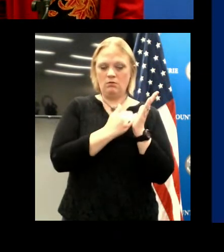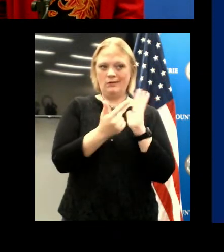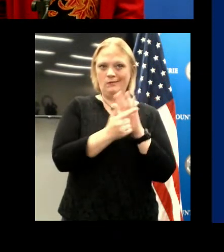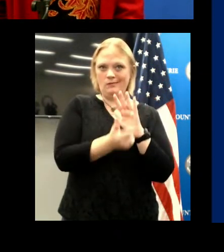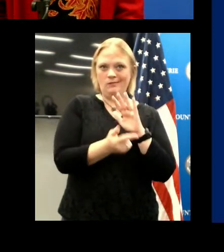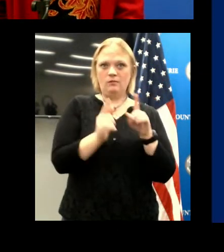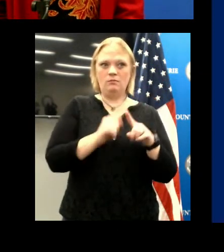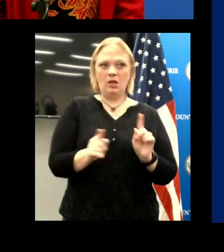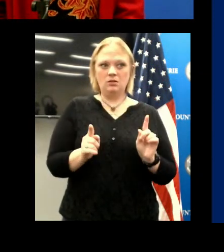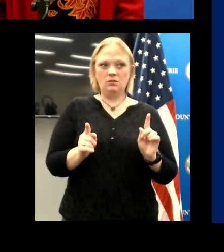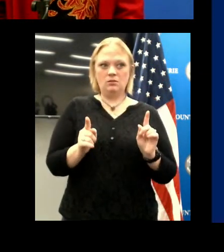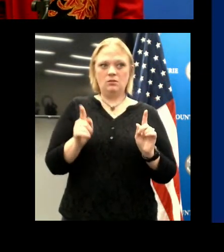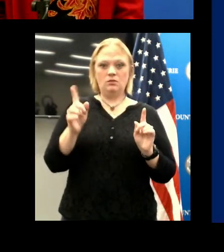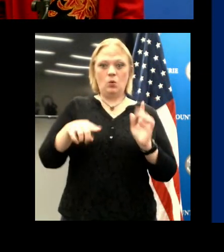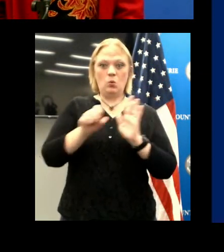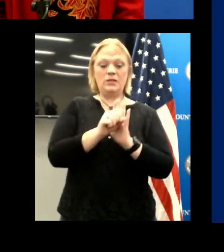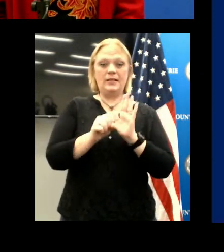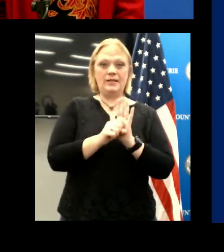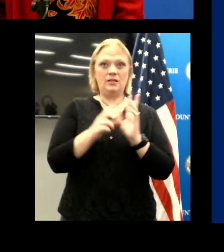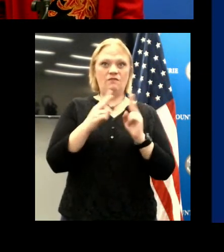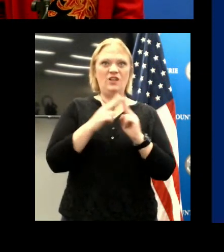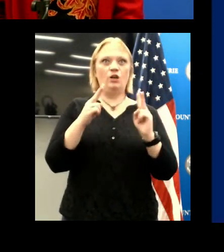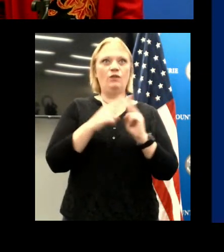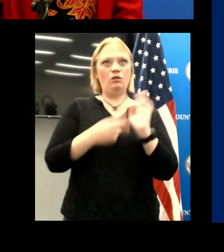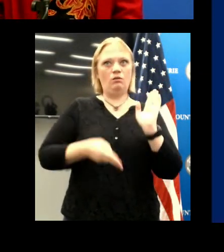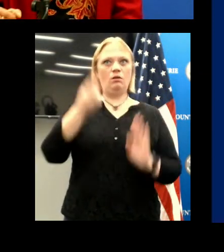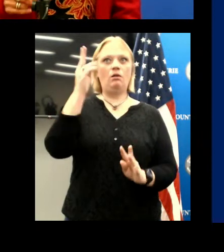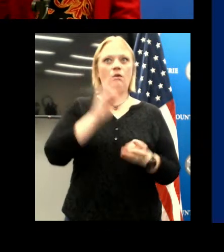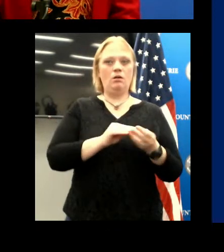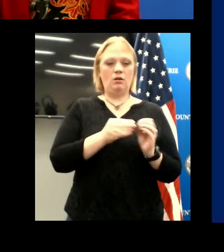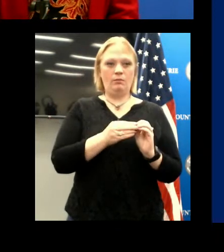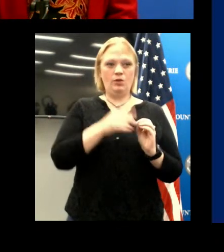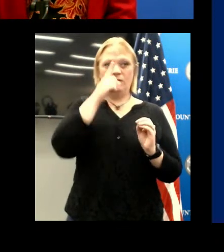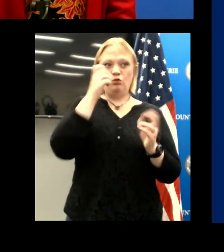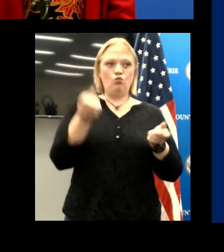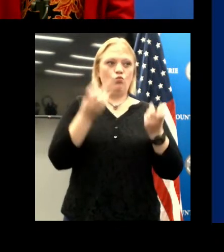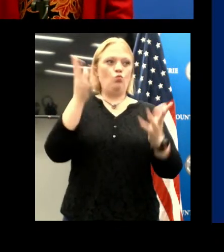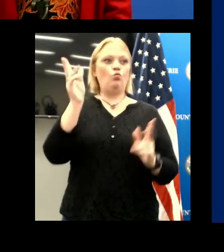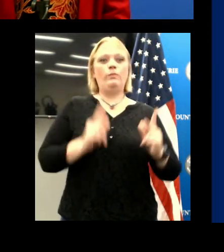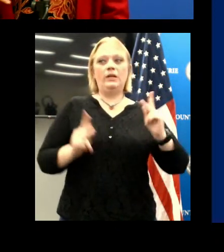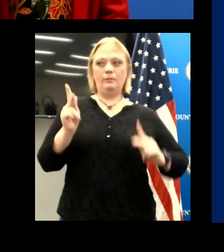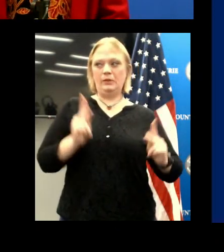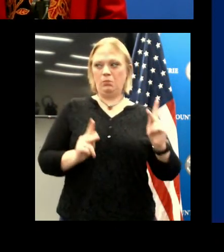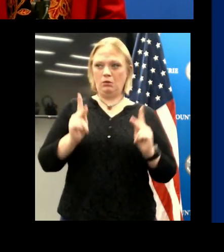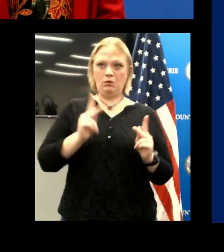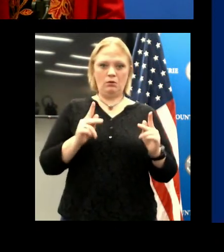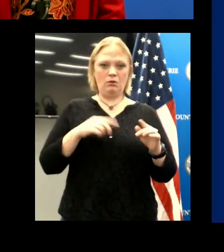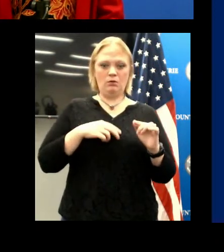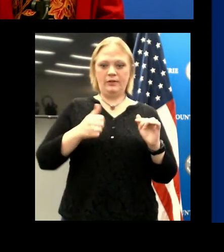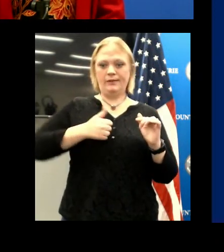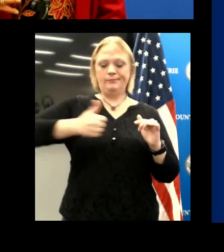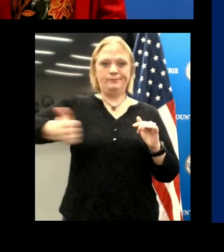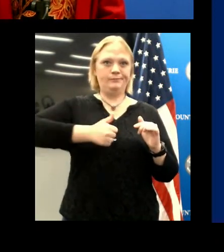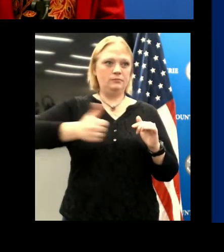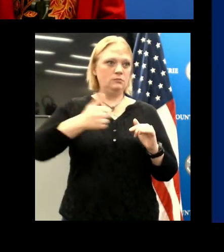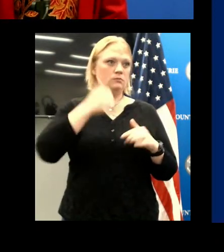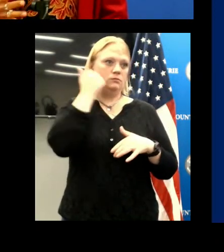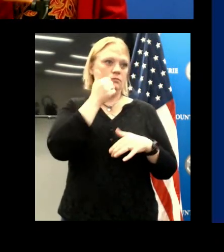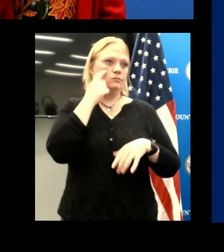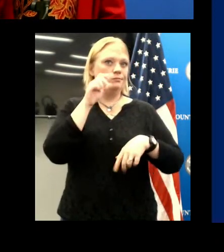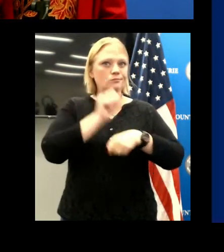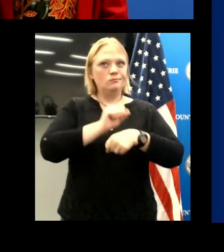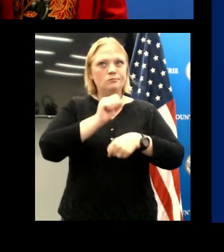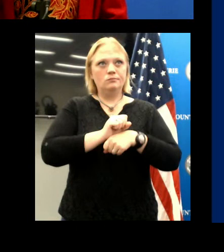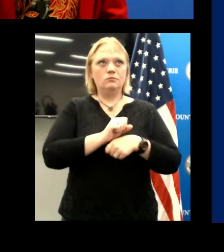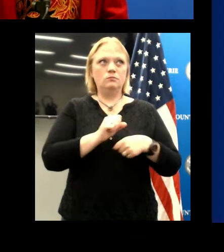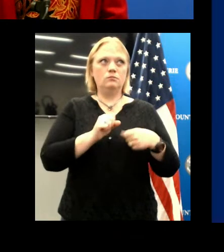that those states have very, very high numbers, and just because there are so many people that cross over every day for work or